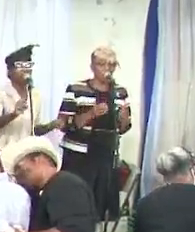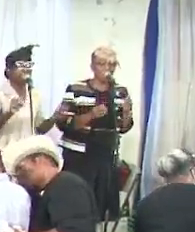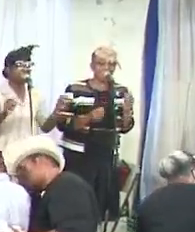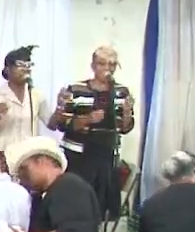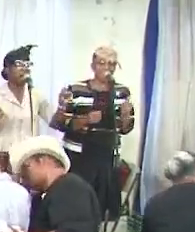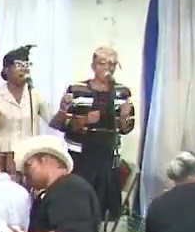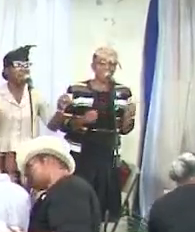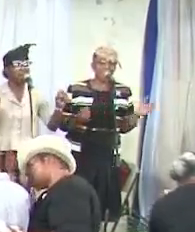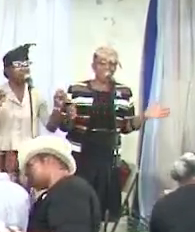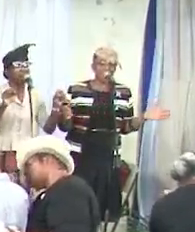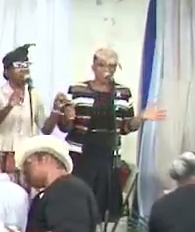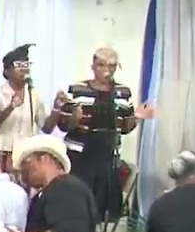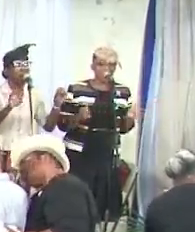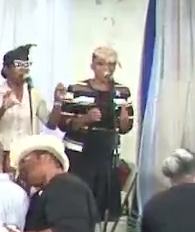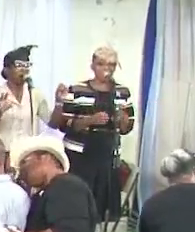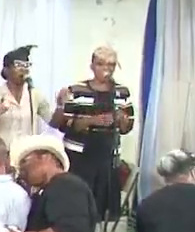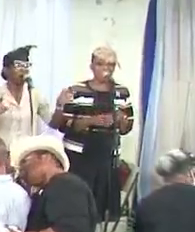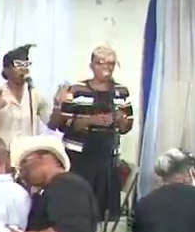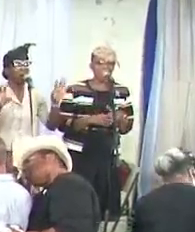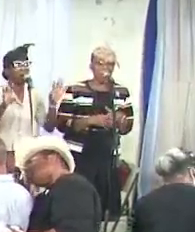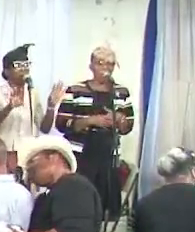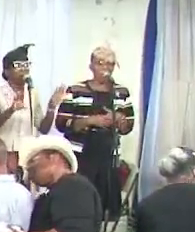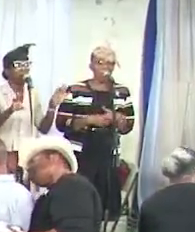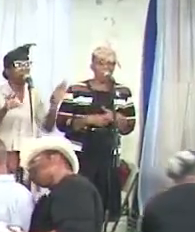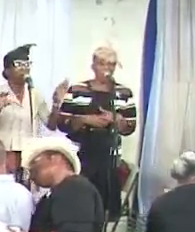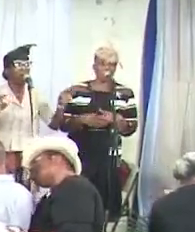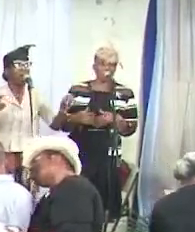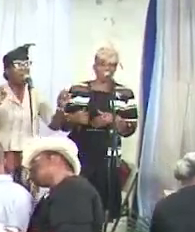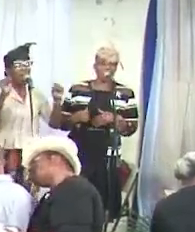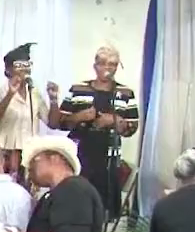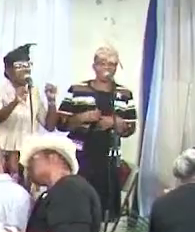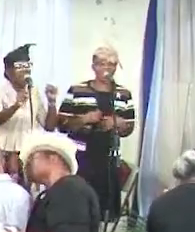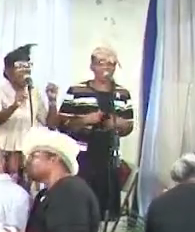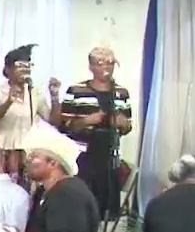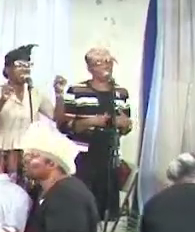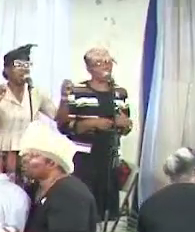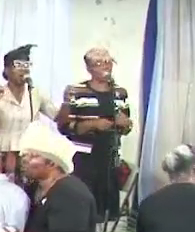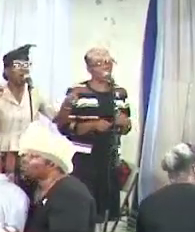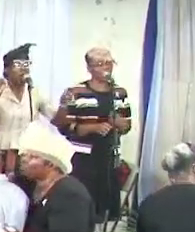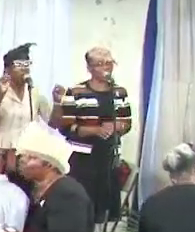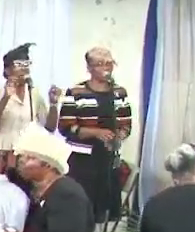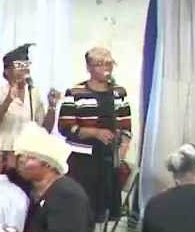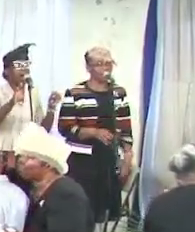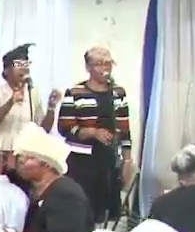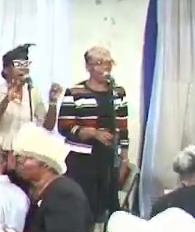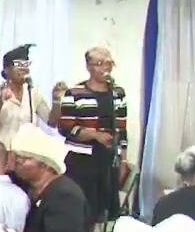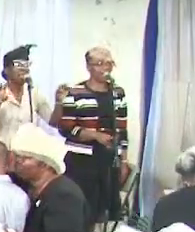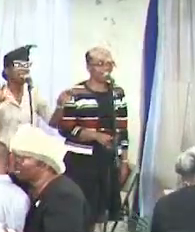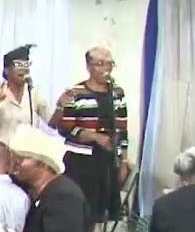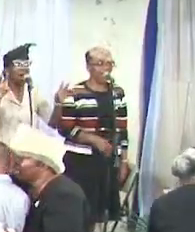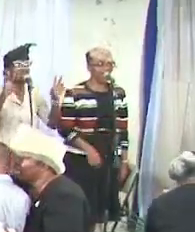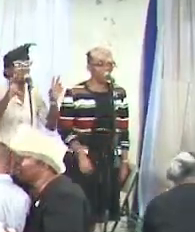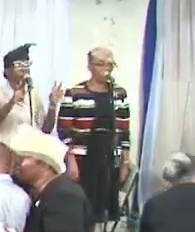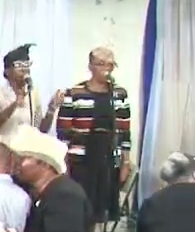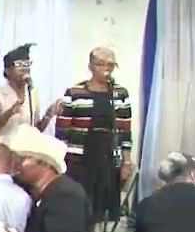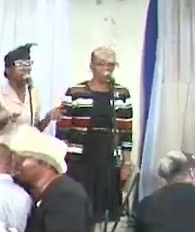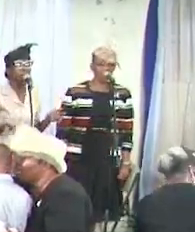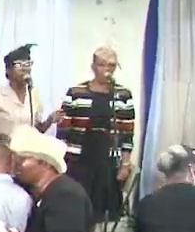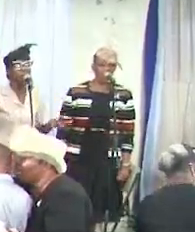the peace I never want. He answered when I get down